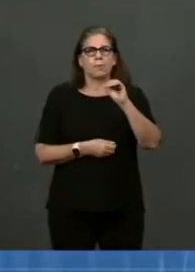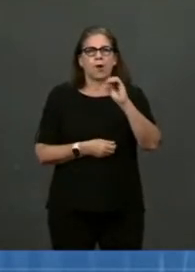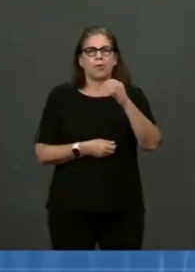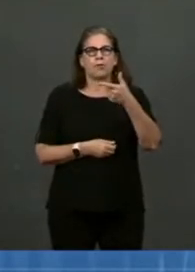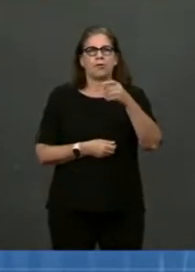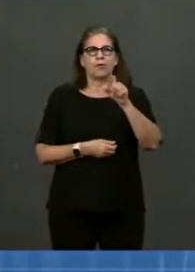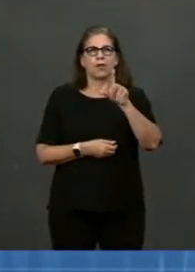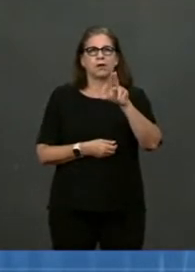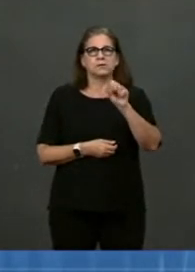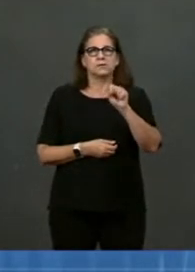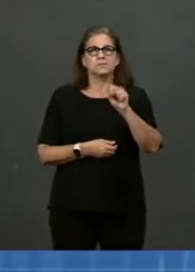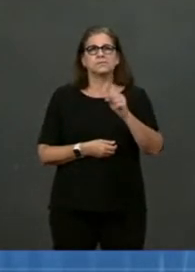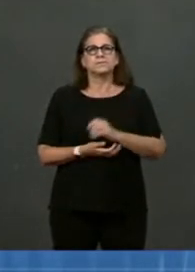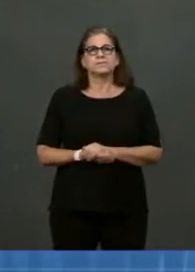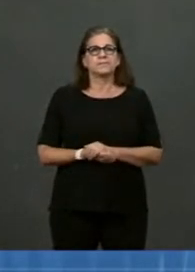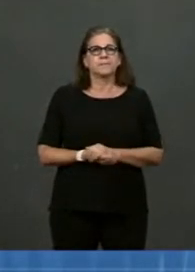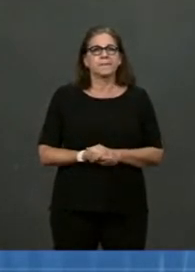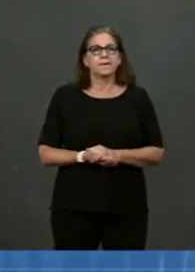Next slide.